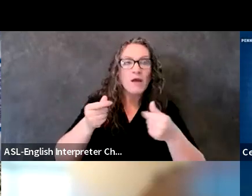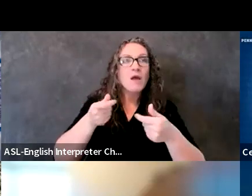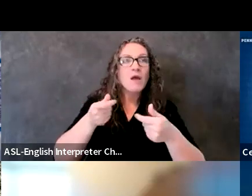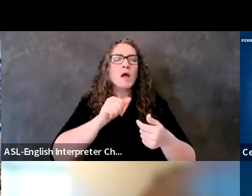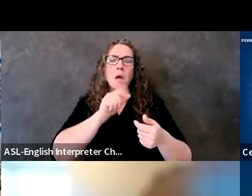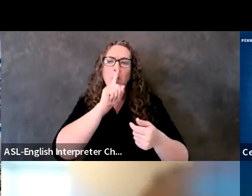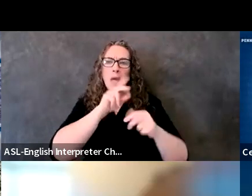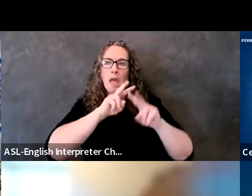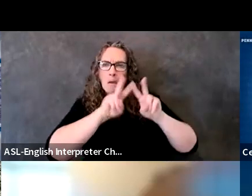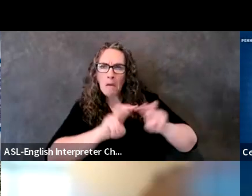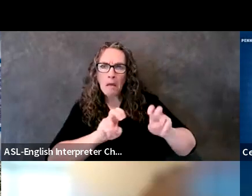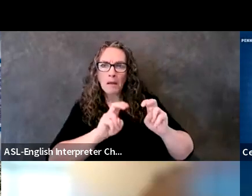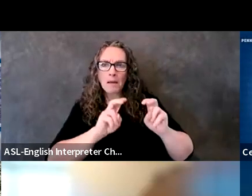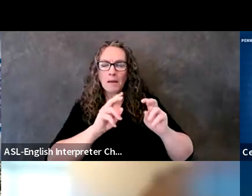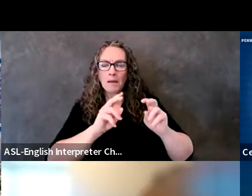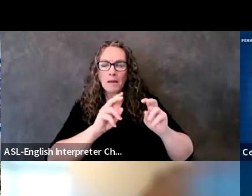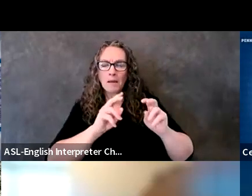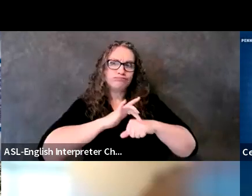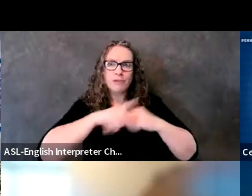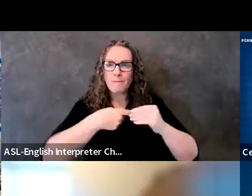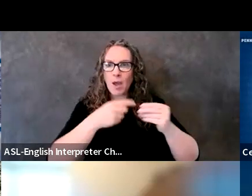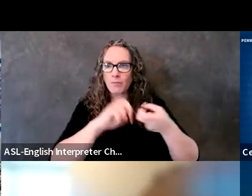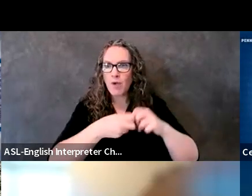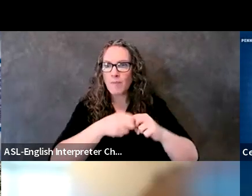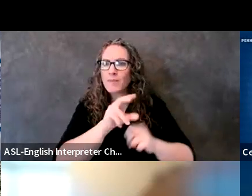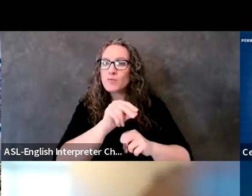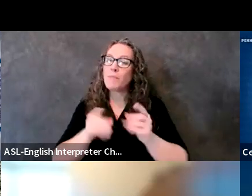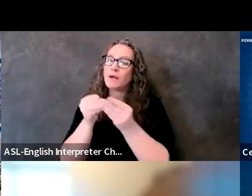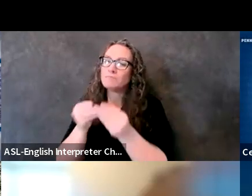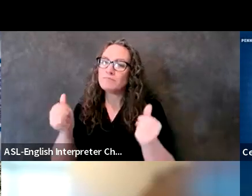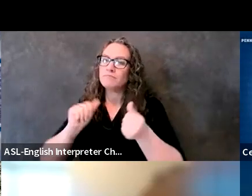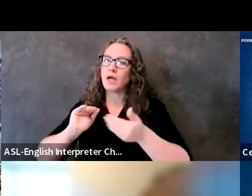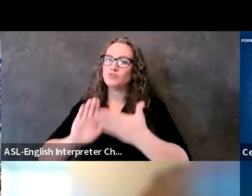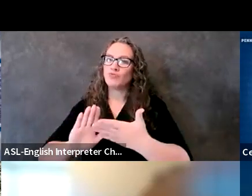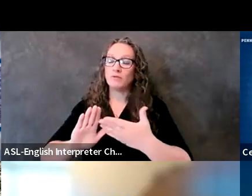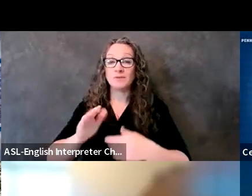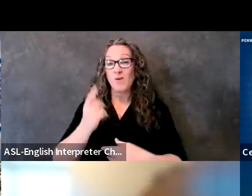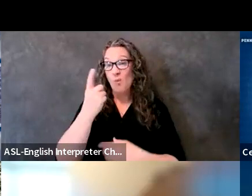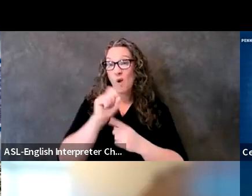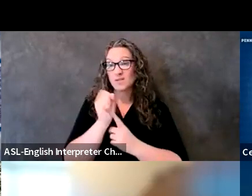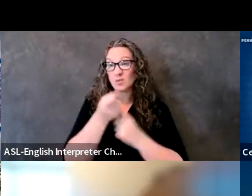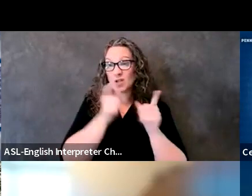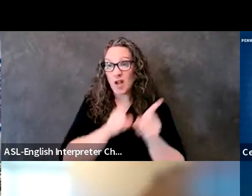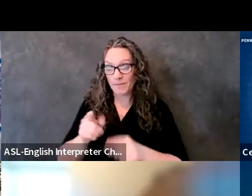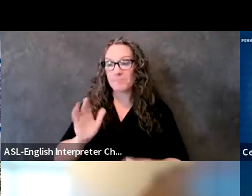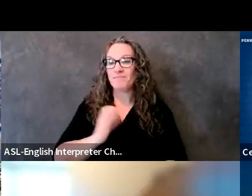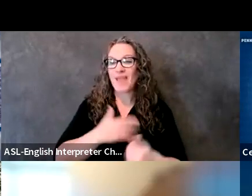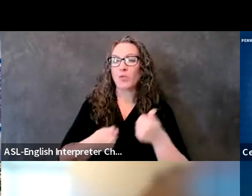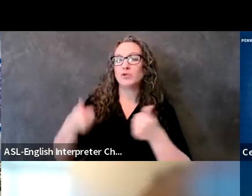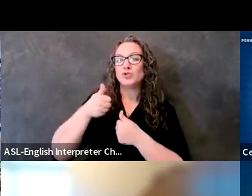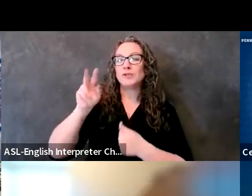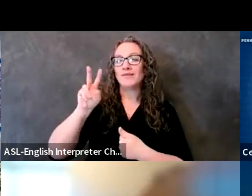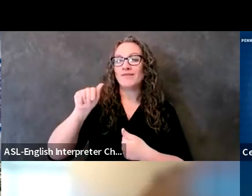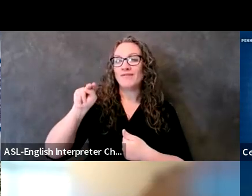addressing the problem immediately if there is one. We had a situation in which our chief, Vance, went to one of our